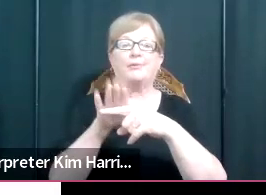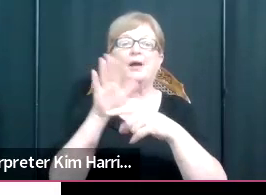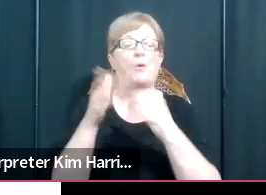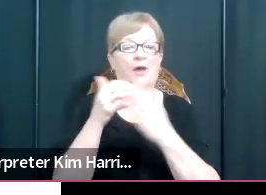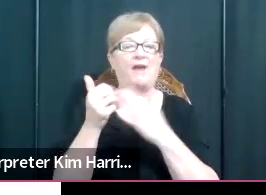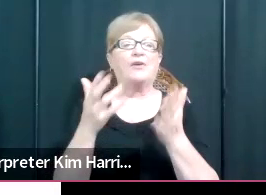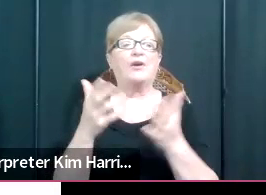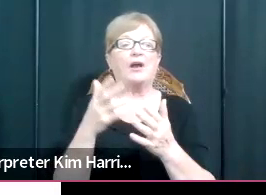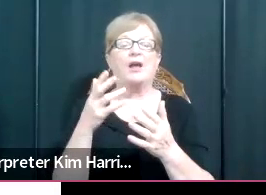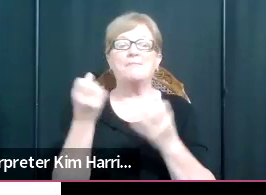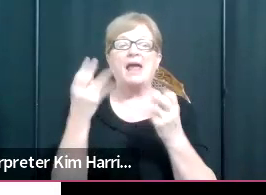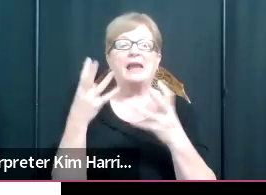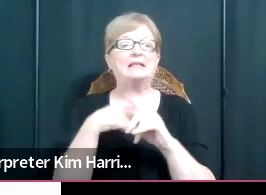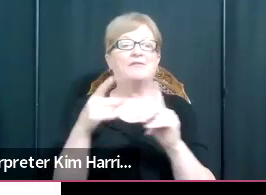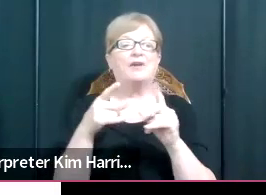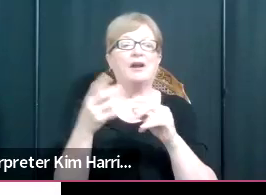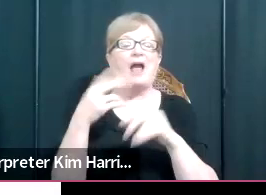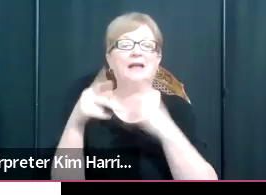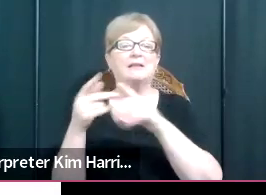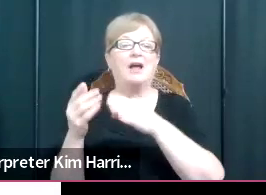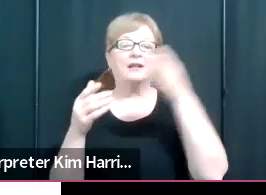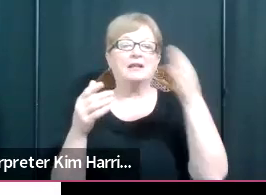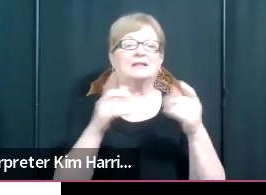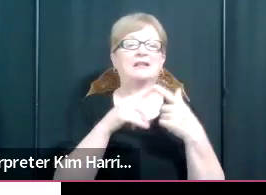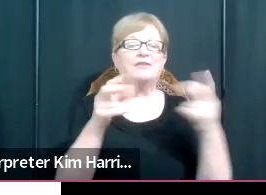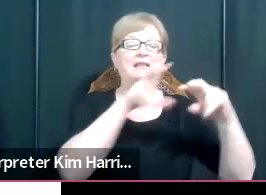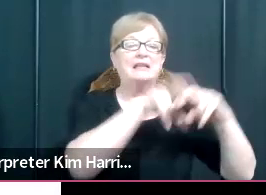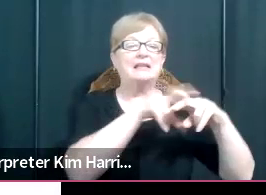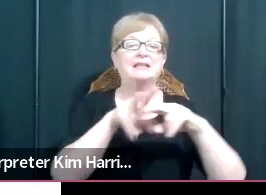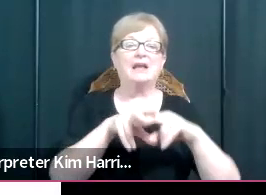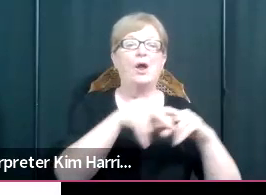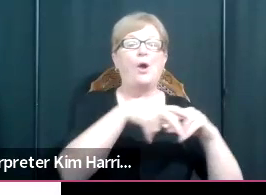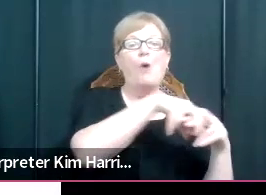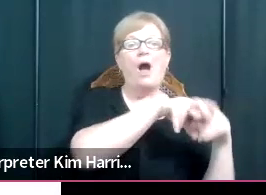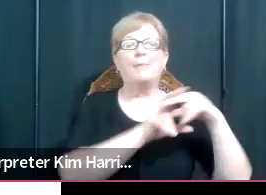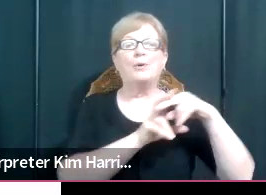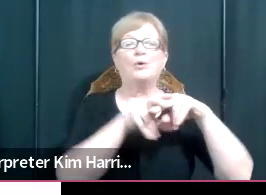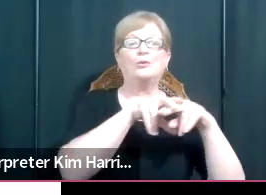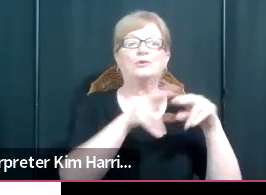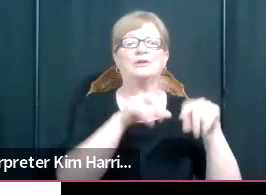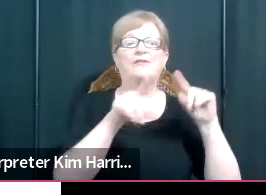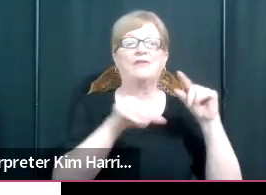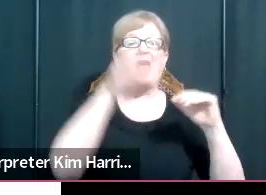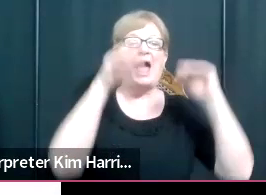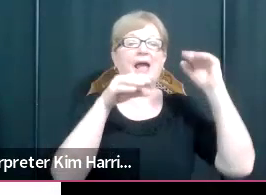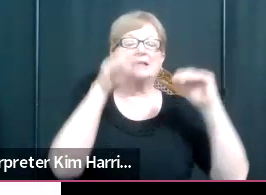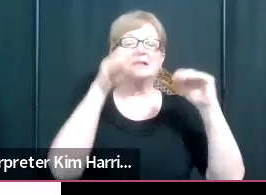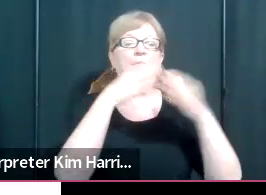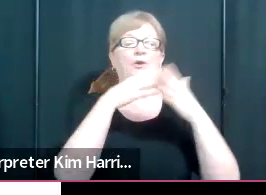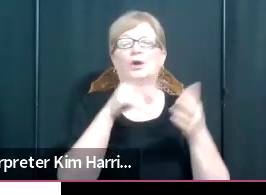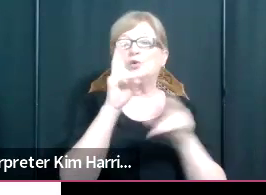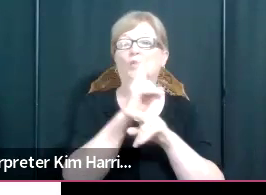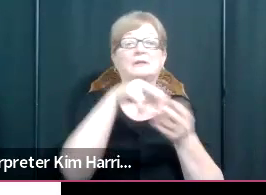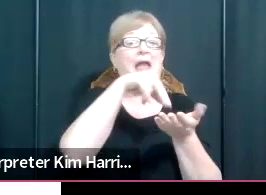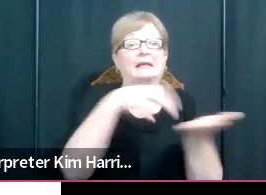of seating that wobbles and is different heights. And some of it you can use standing, and some of